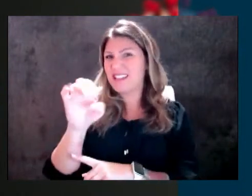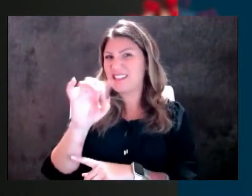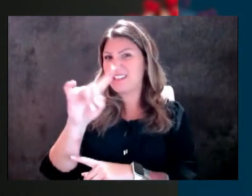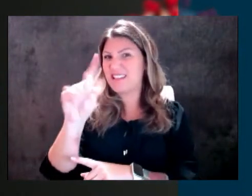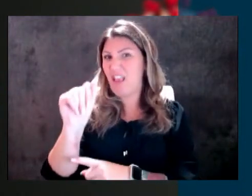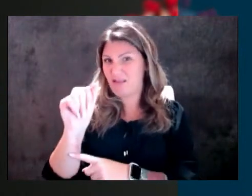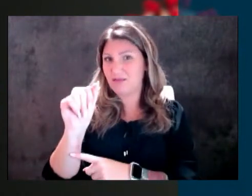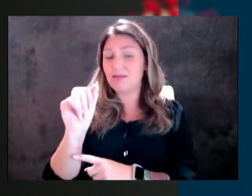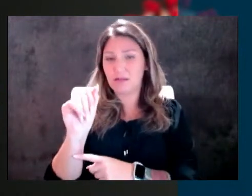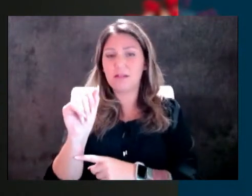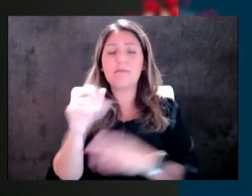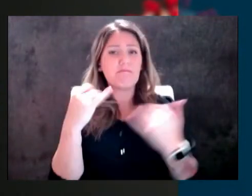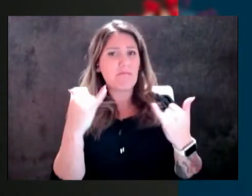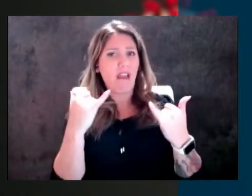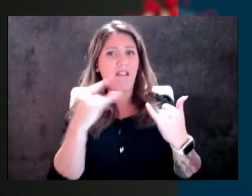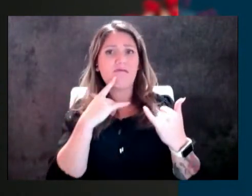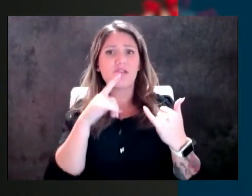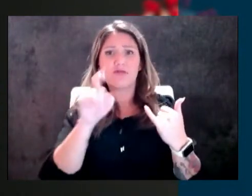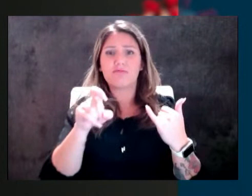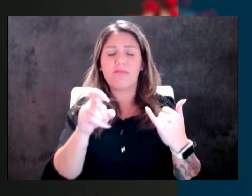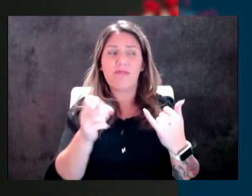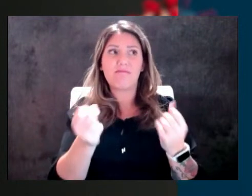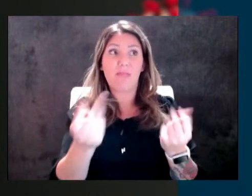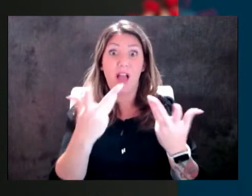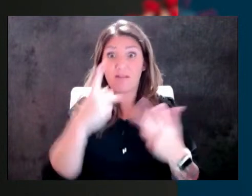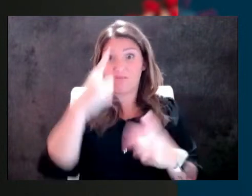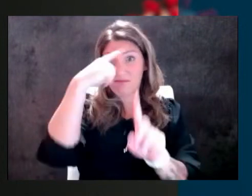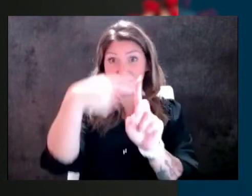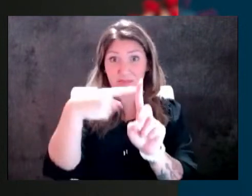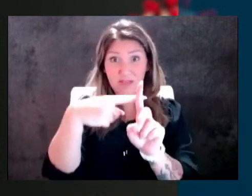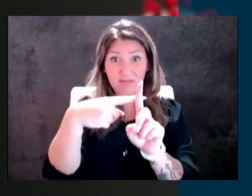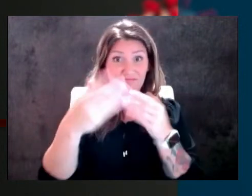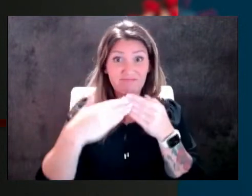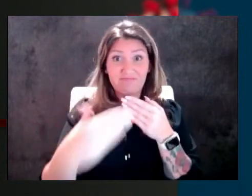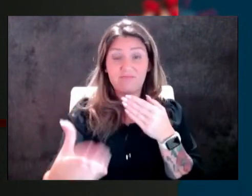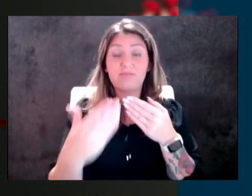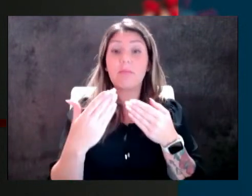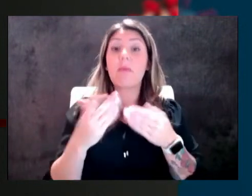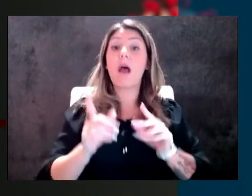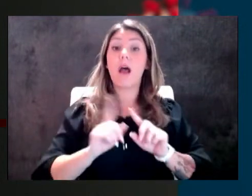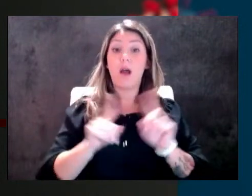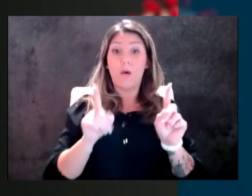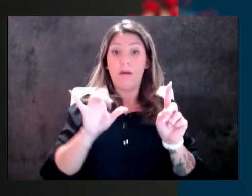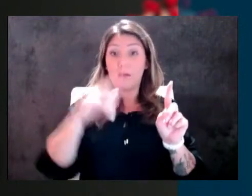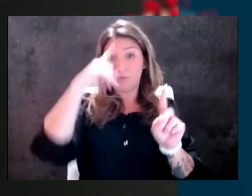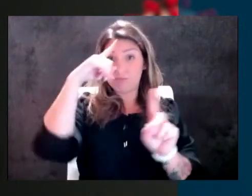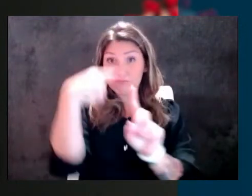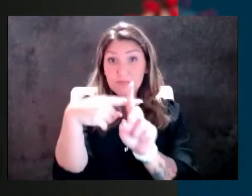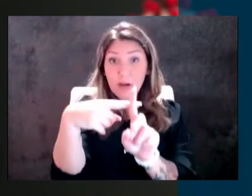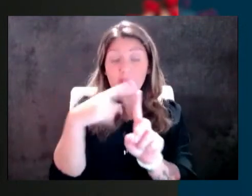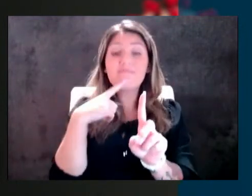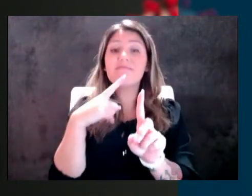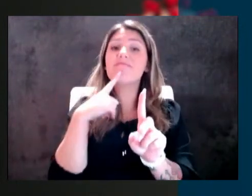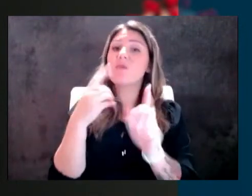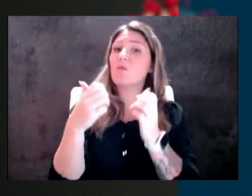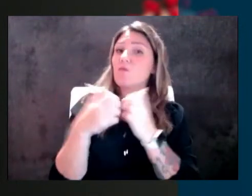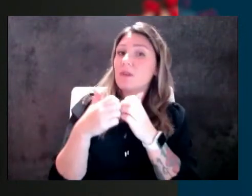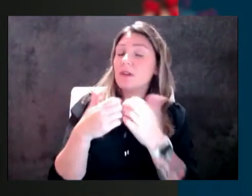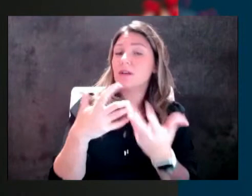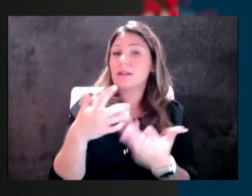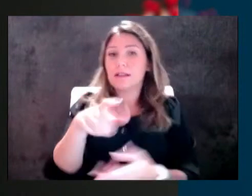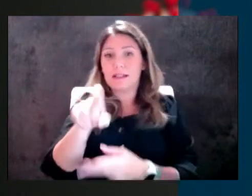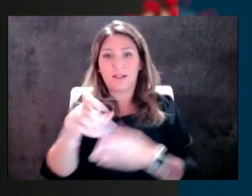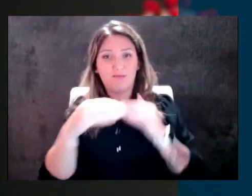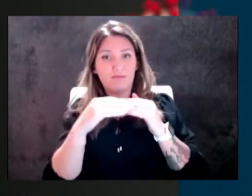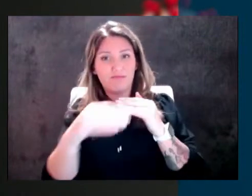there's should be a lot of optimism from here on out. However, that optimism with the caveat of we need to